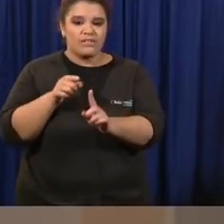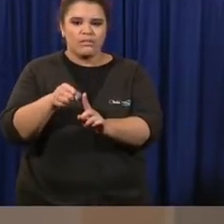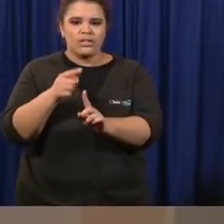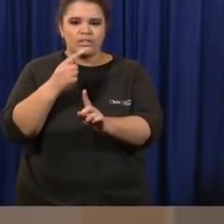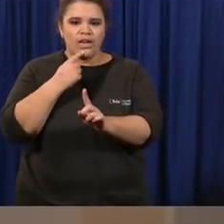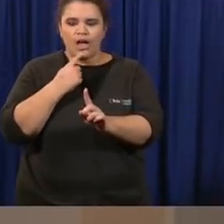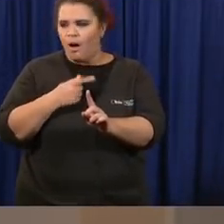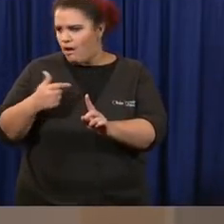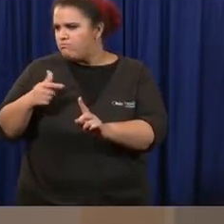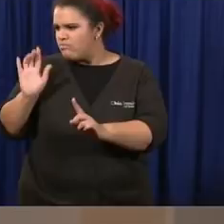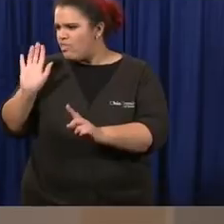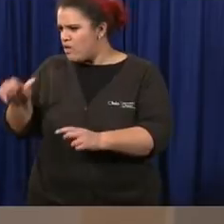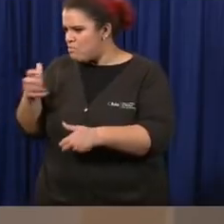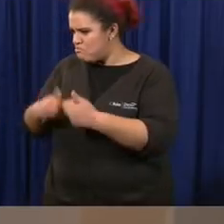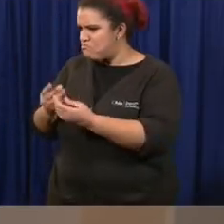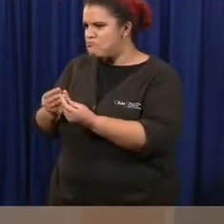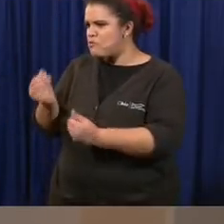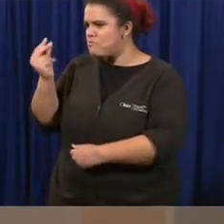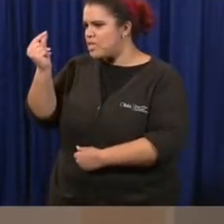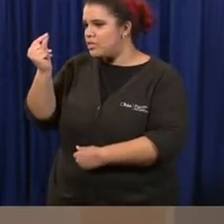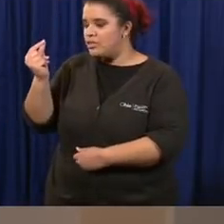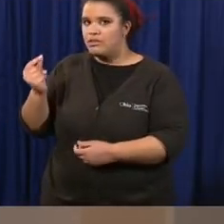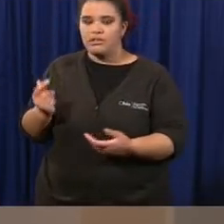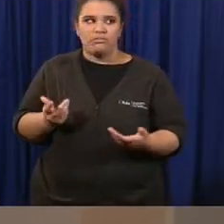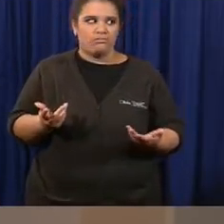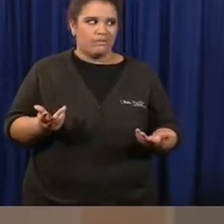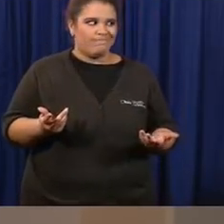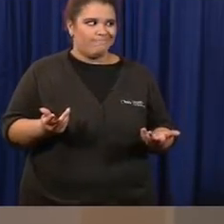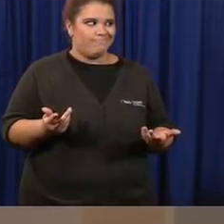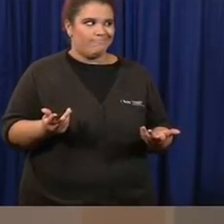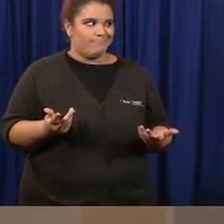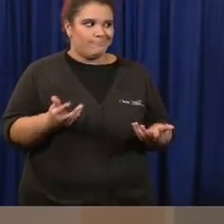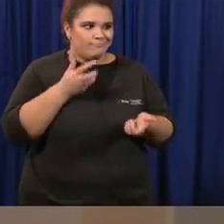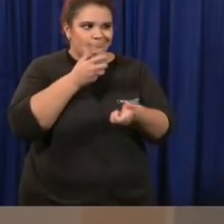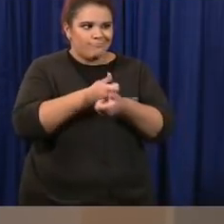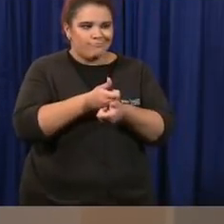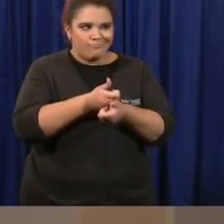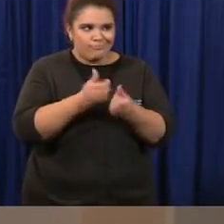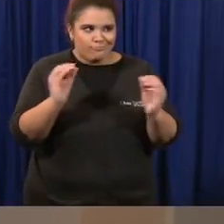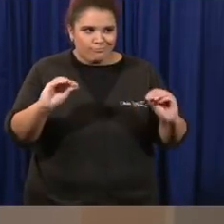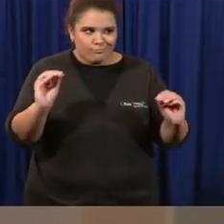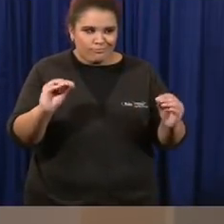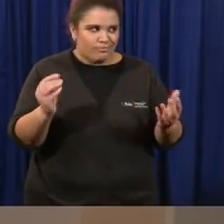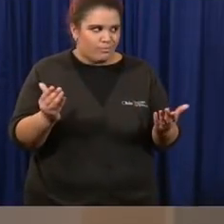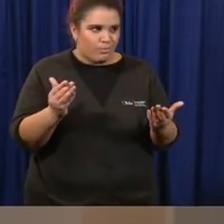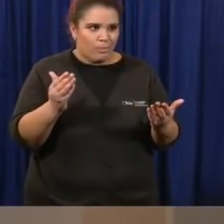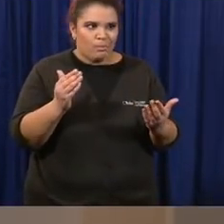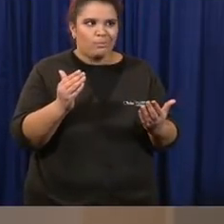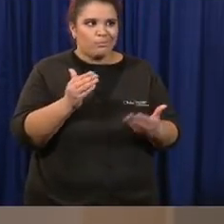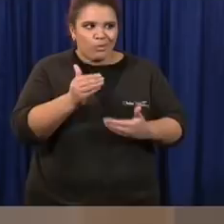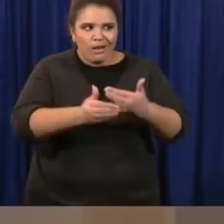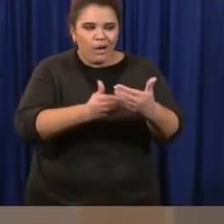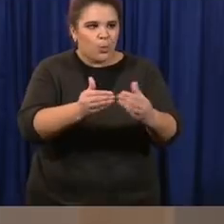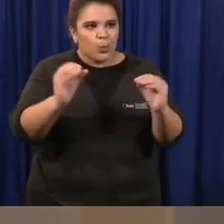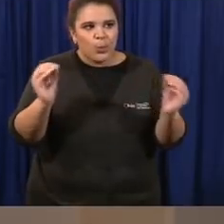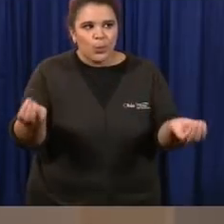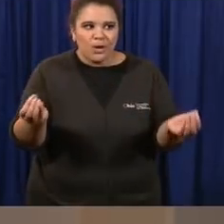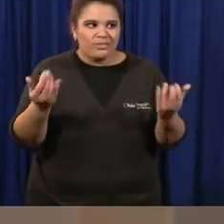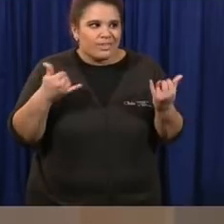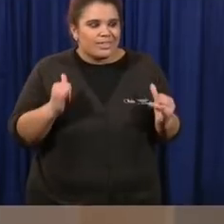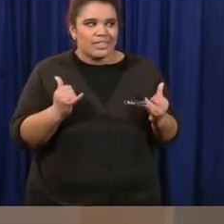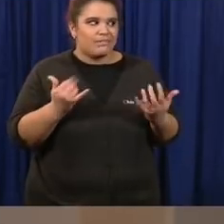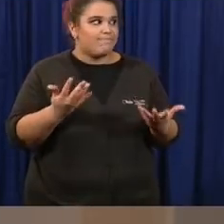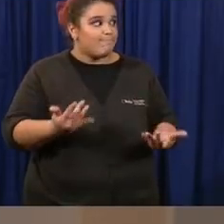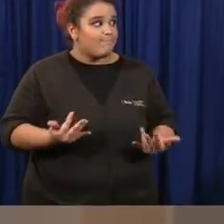solved immediately, but has still made no progress. We know these are unprecedented times, but a lot of people are still struggling,